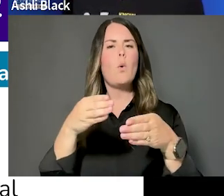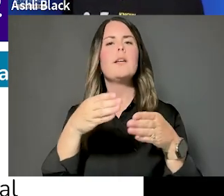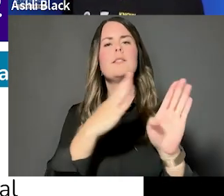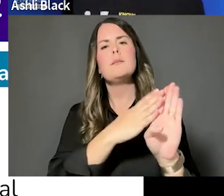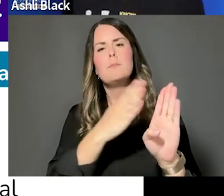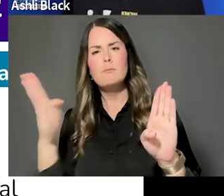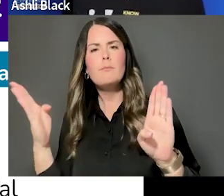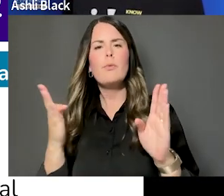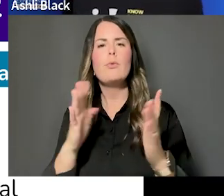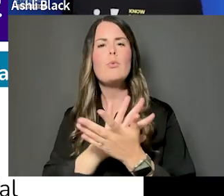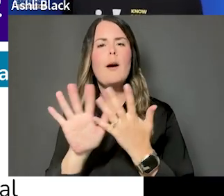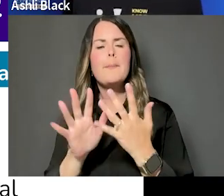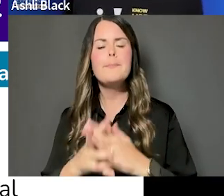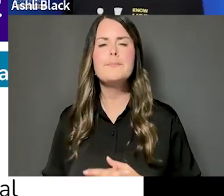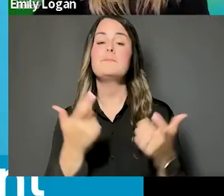progression throughout.